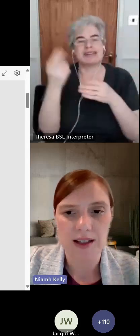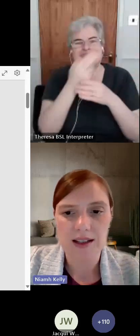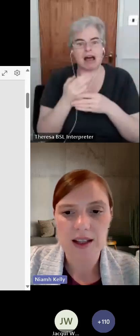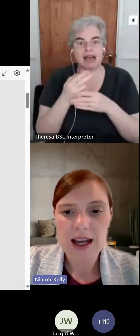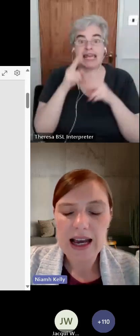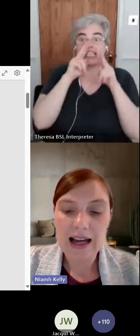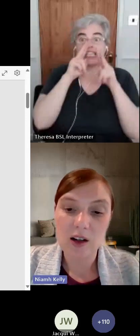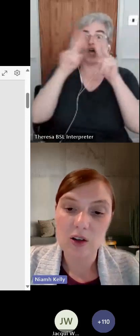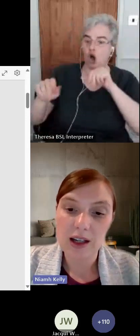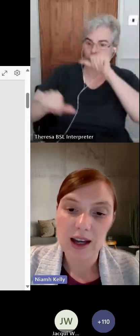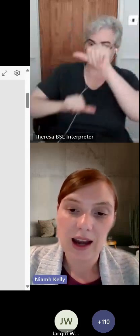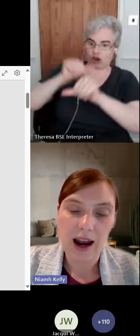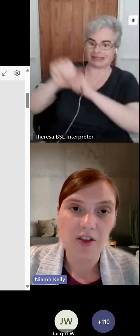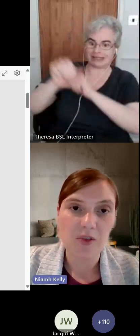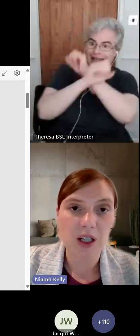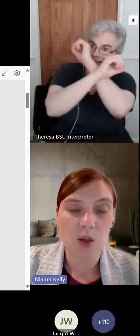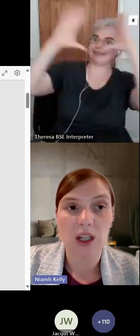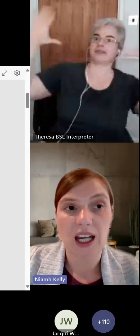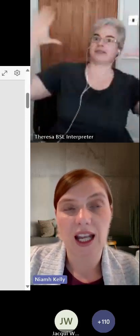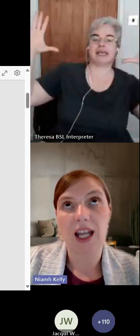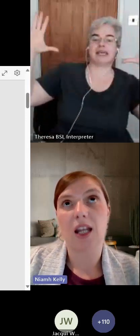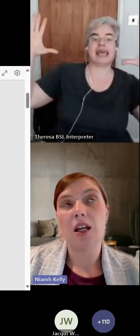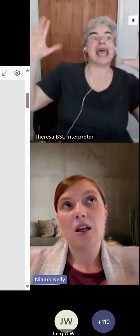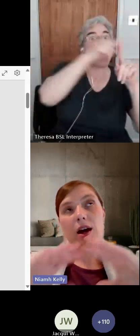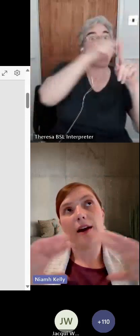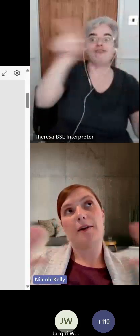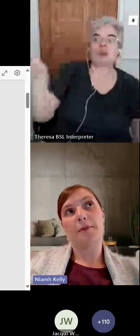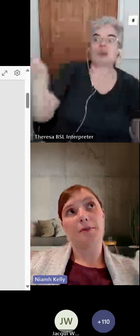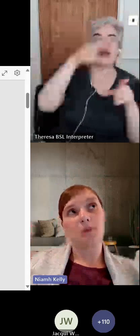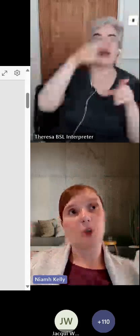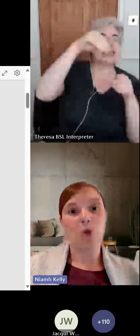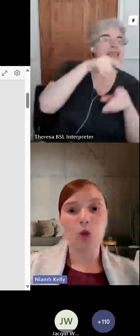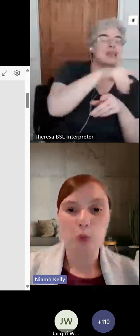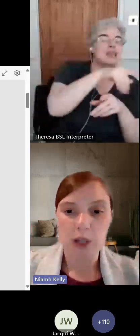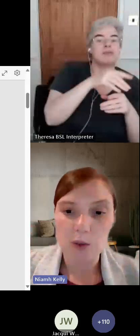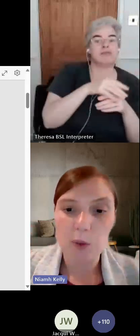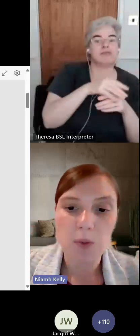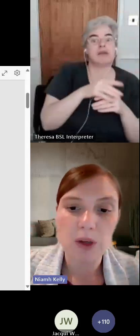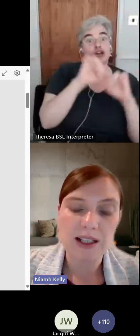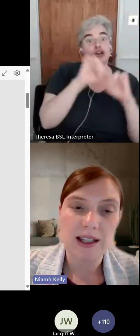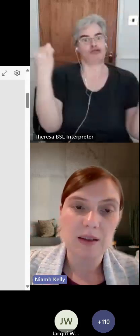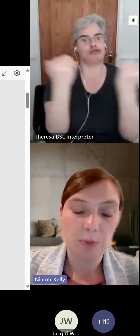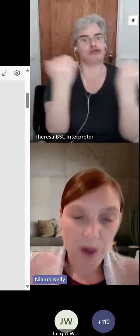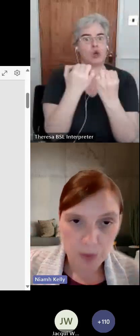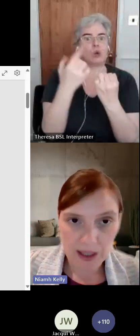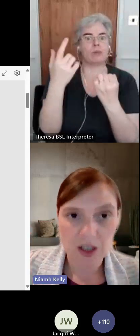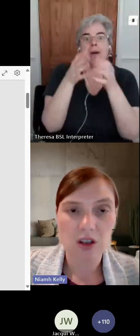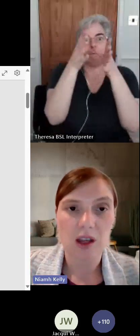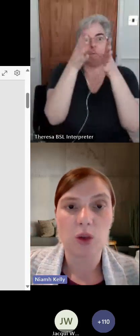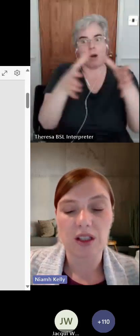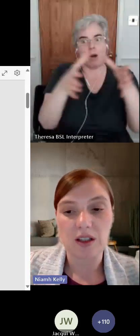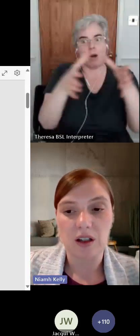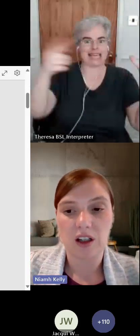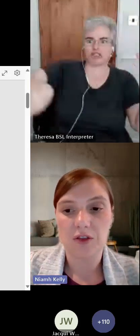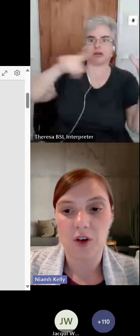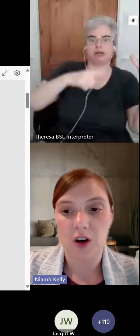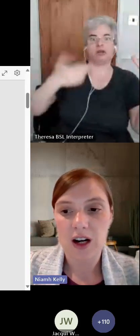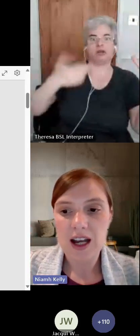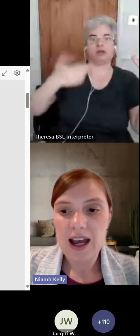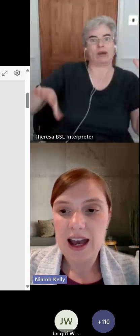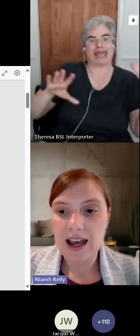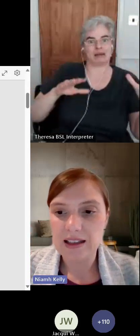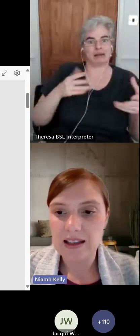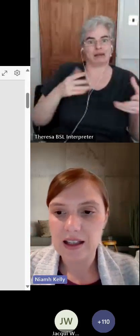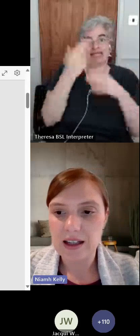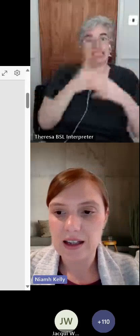whole process and looking at everybody within the group, within the population that we're designing